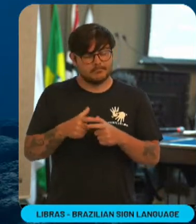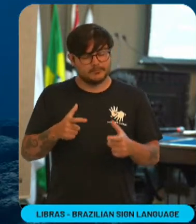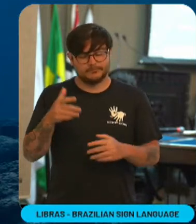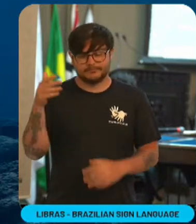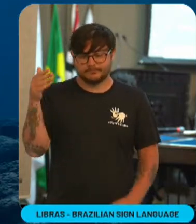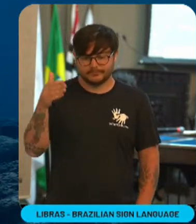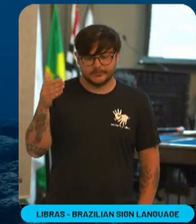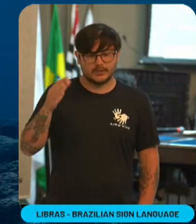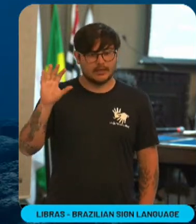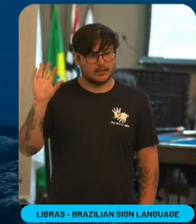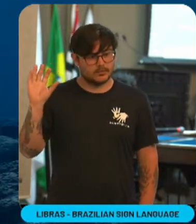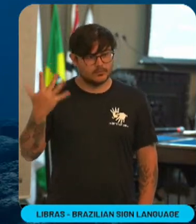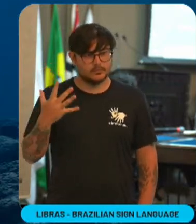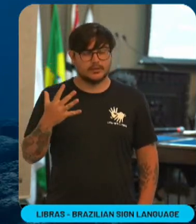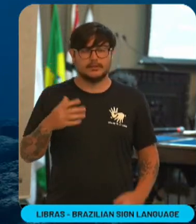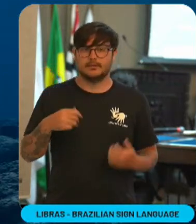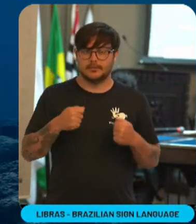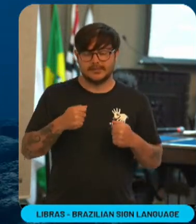is the